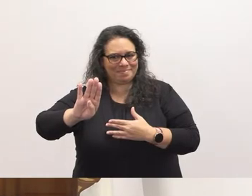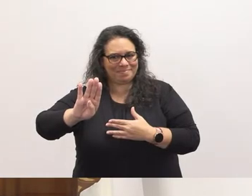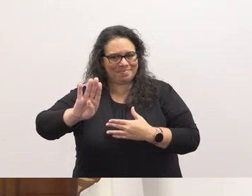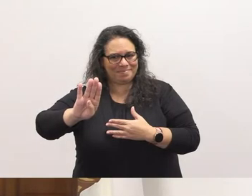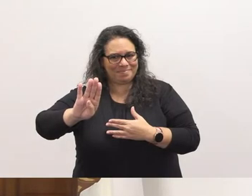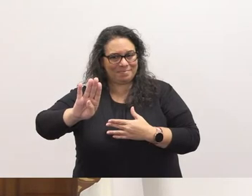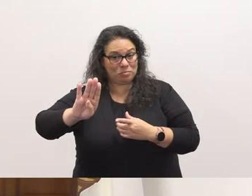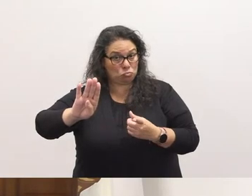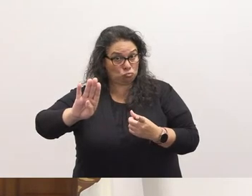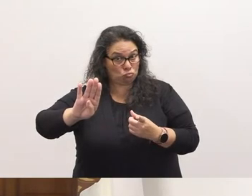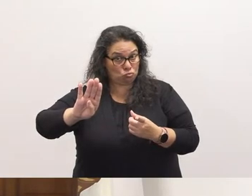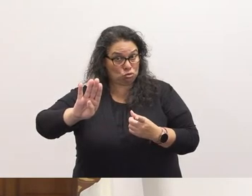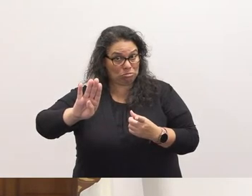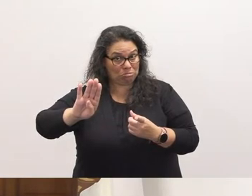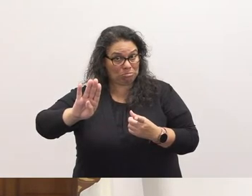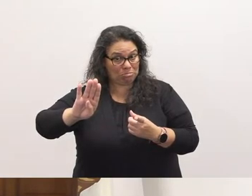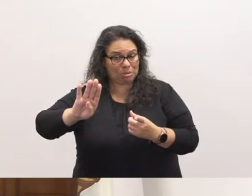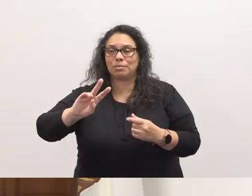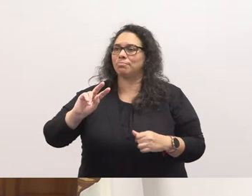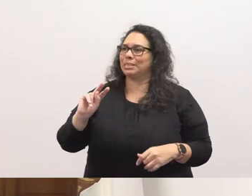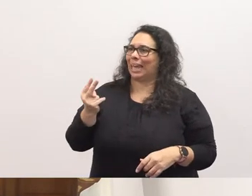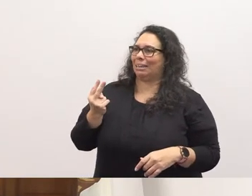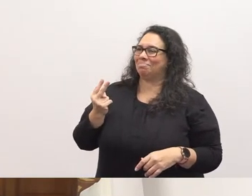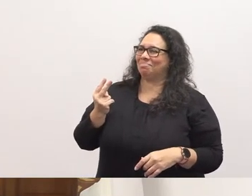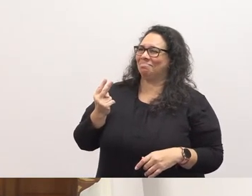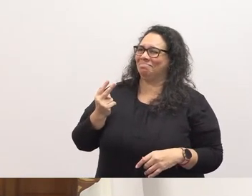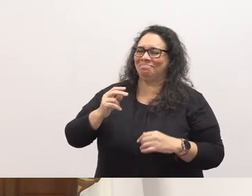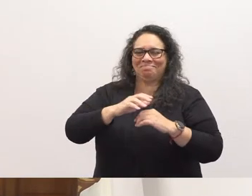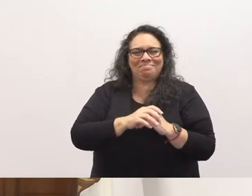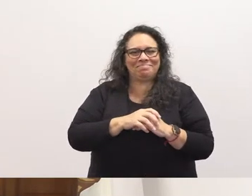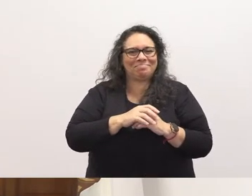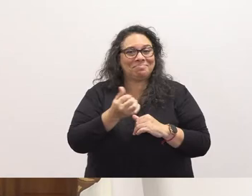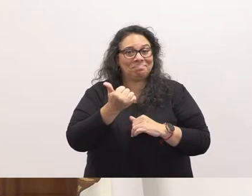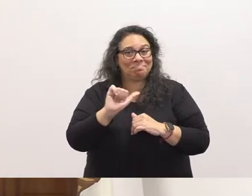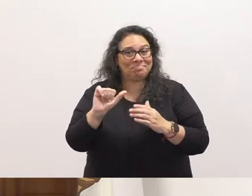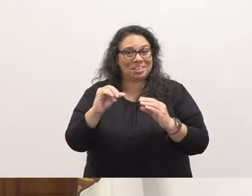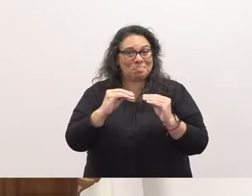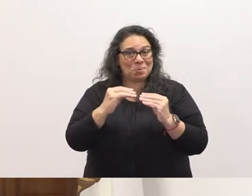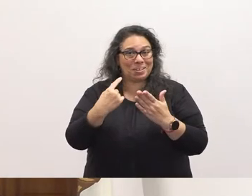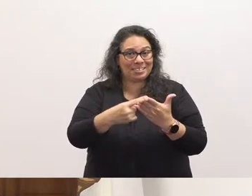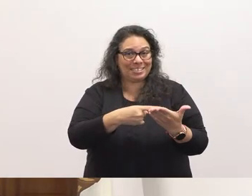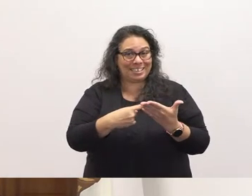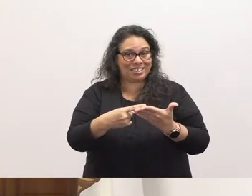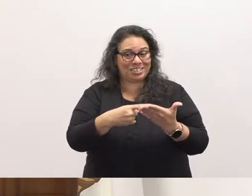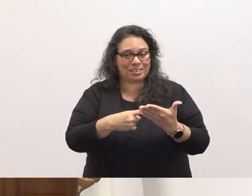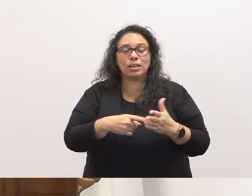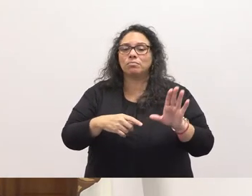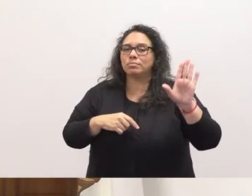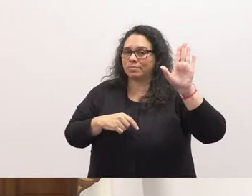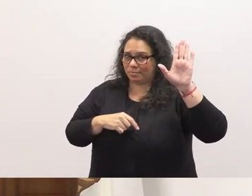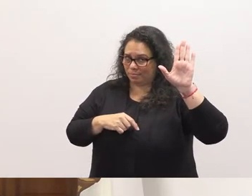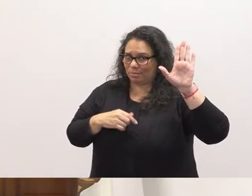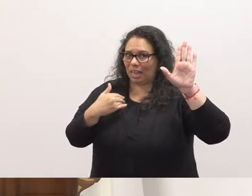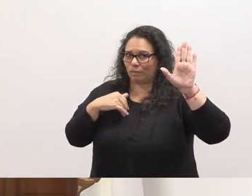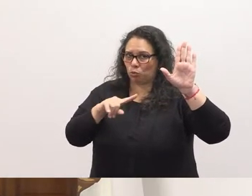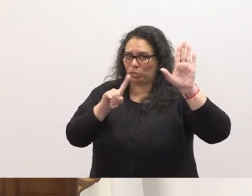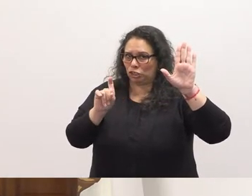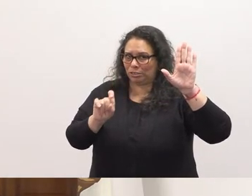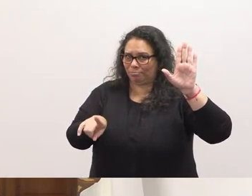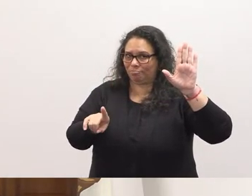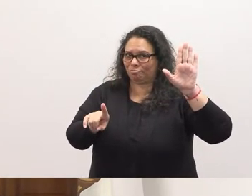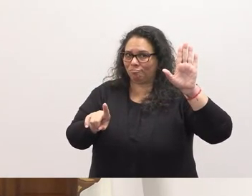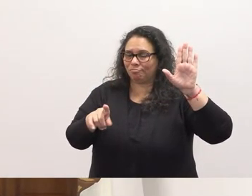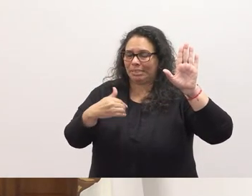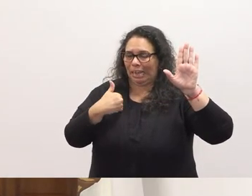Are you going to second that? Second. Any further discussion? I do have a question. I do